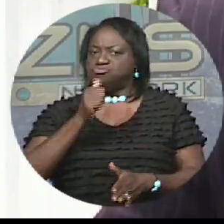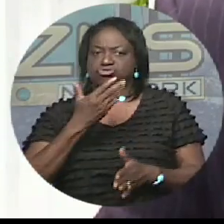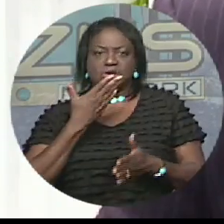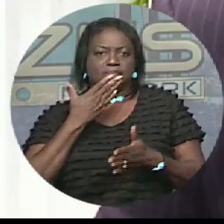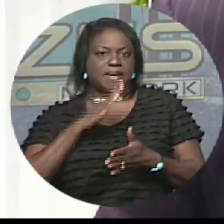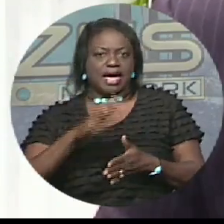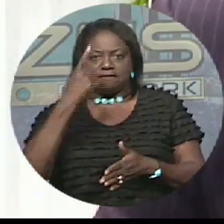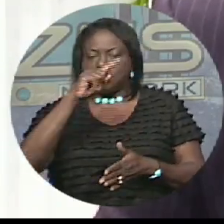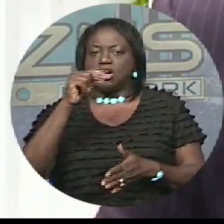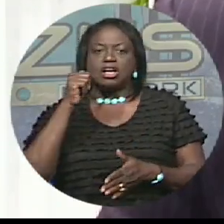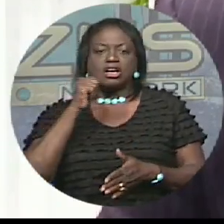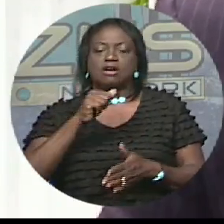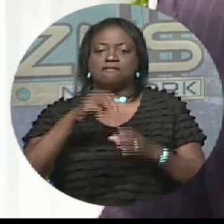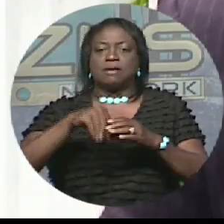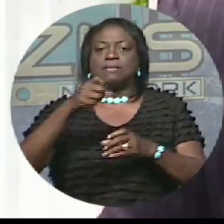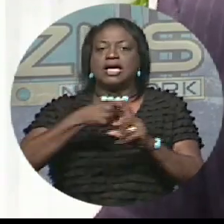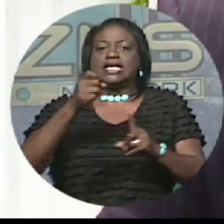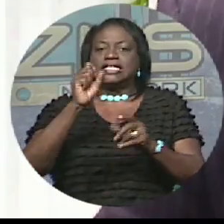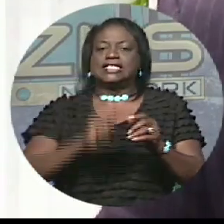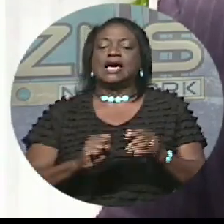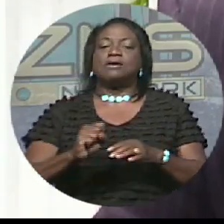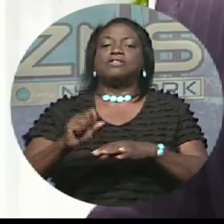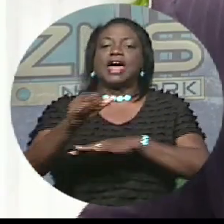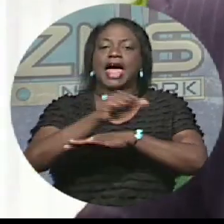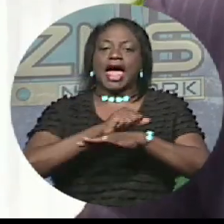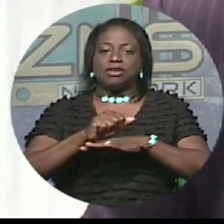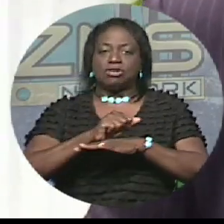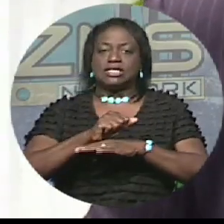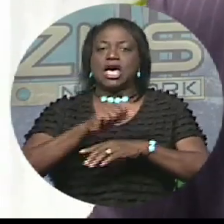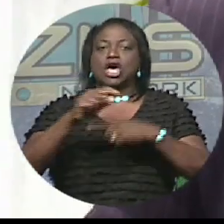for a barefoot girl from South Andros ascending to the